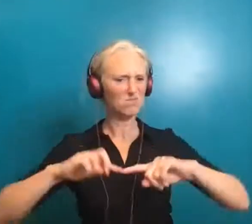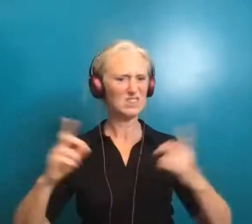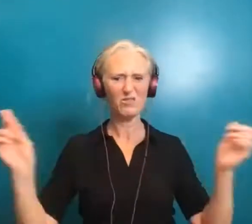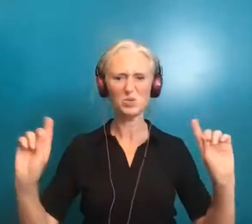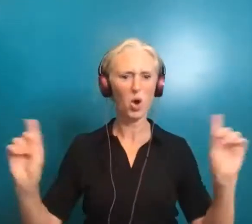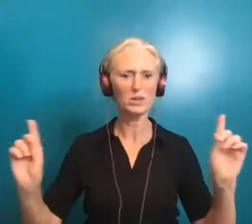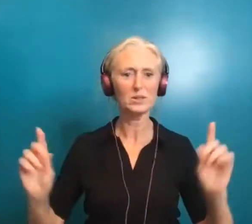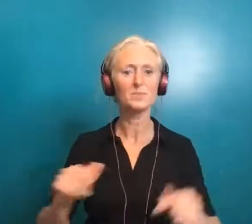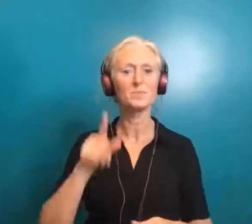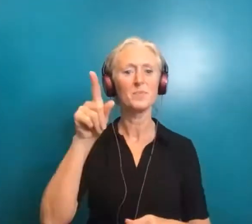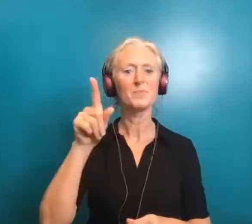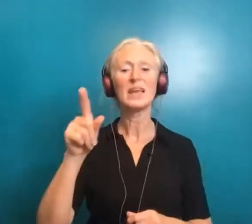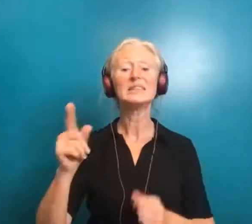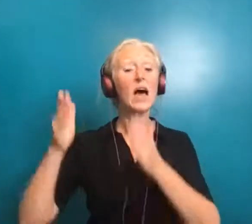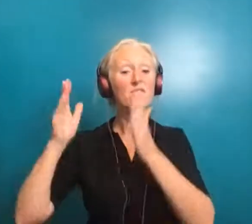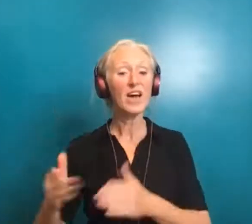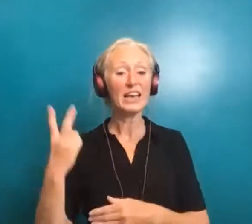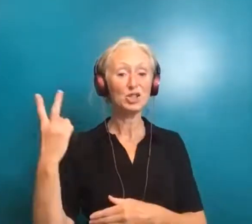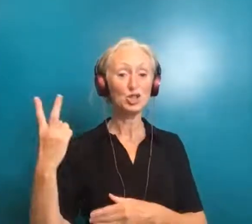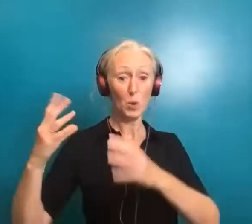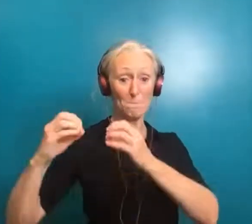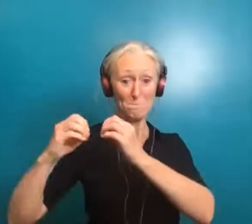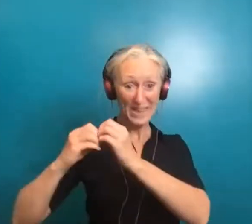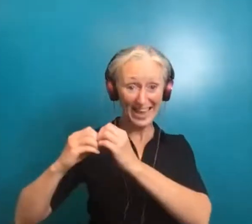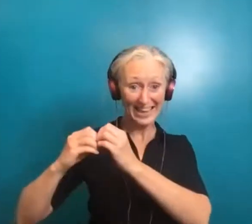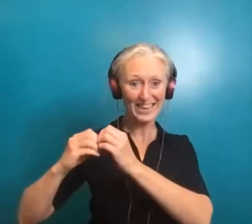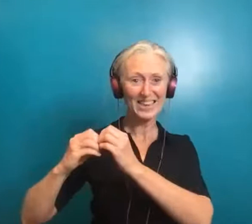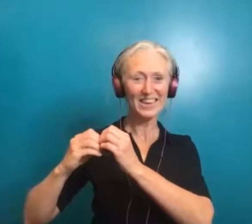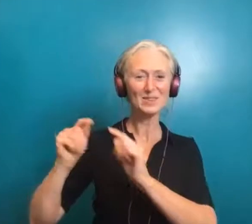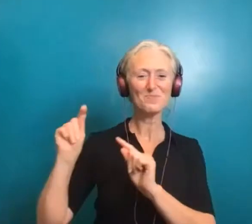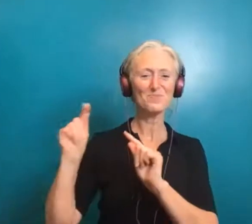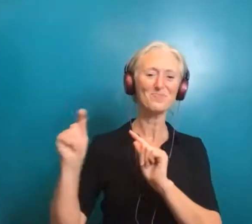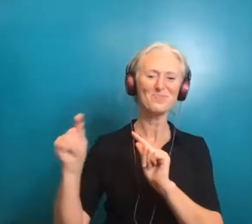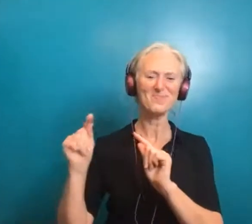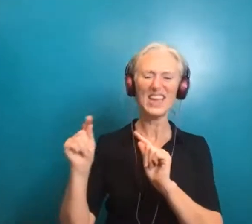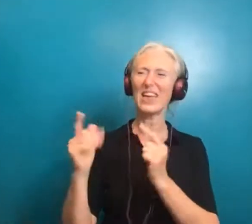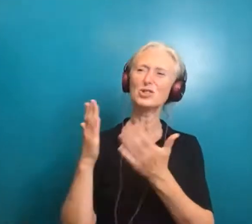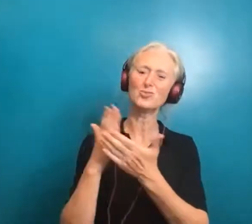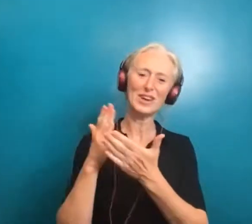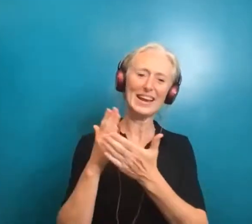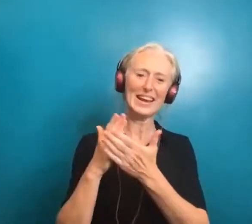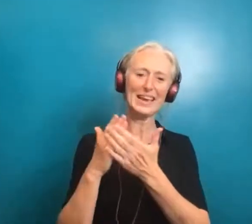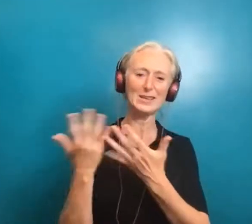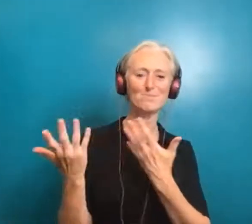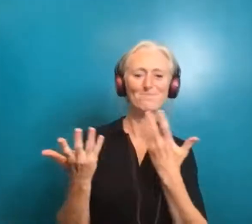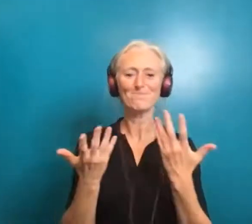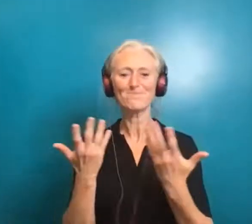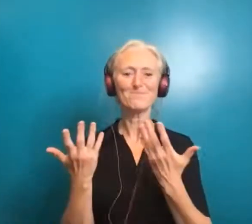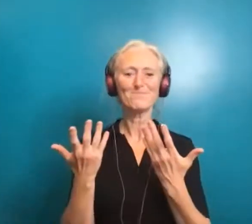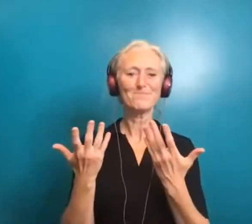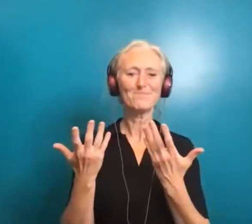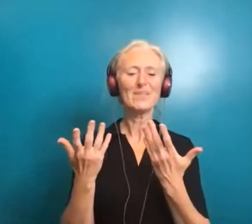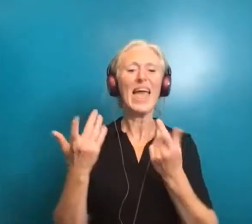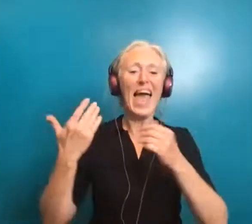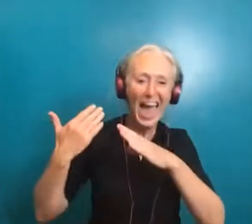phase 2B is probably more to do with what we call